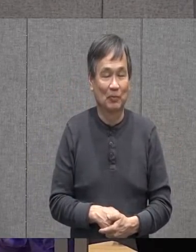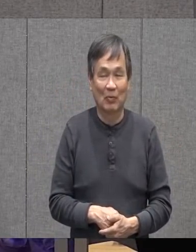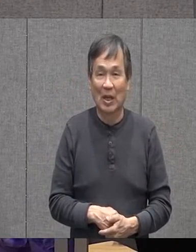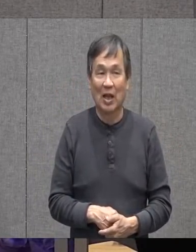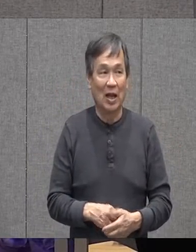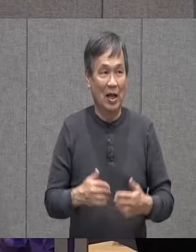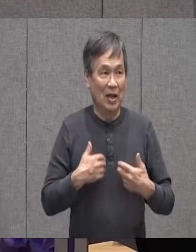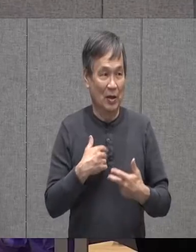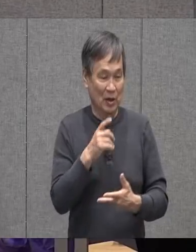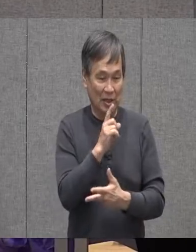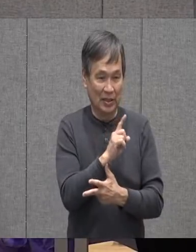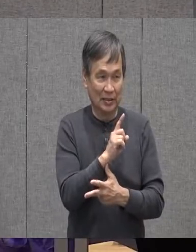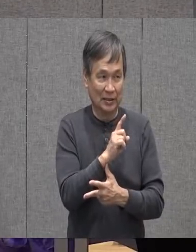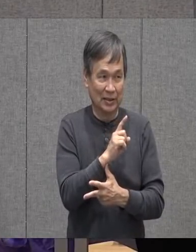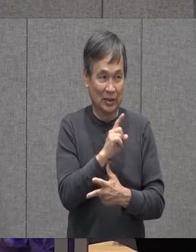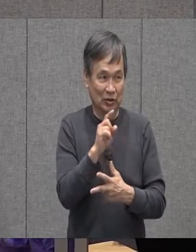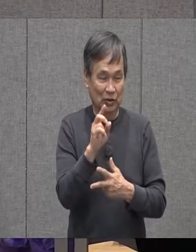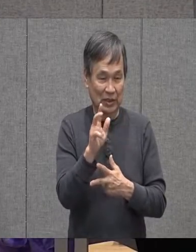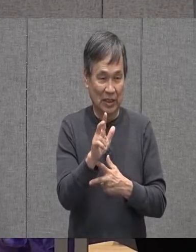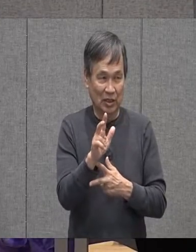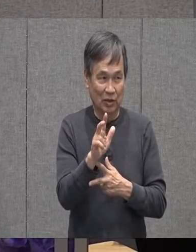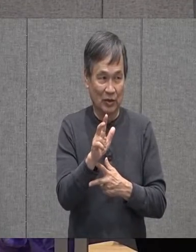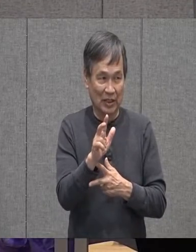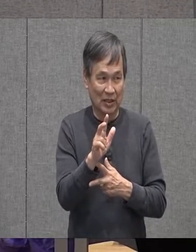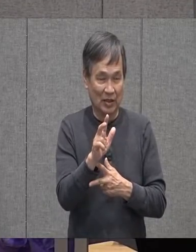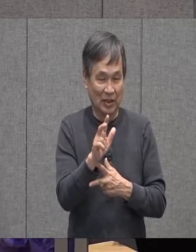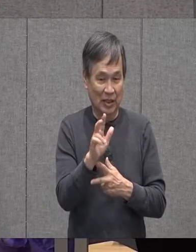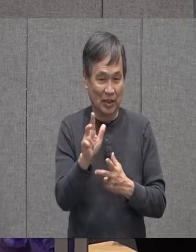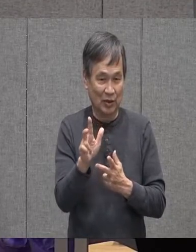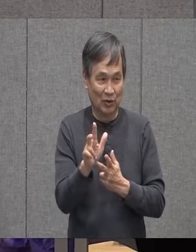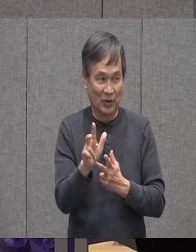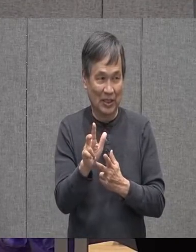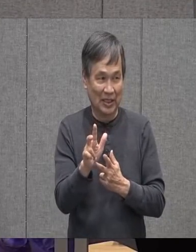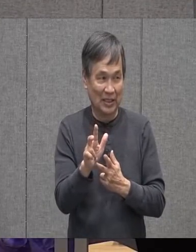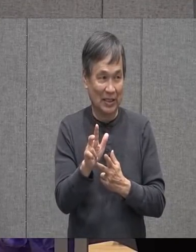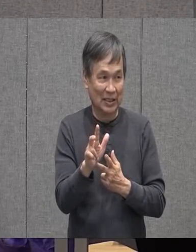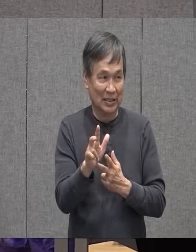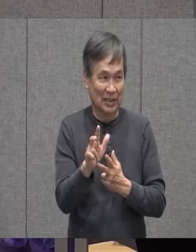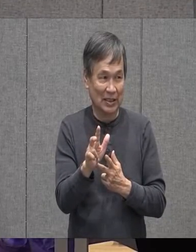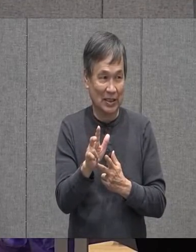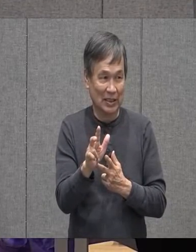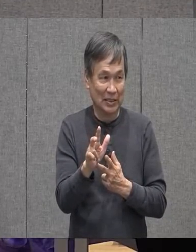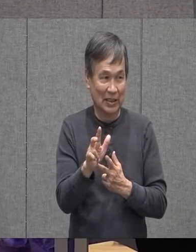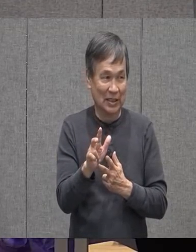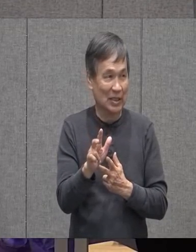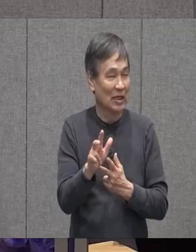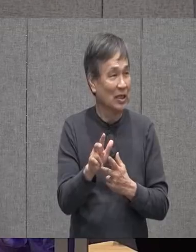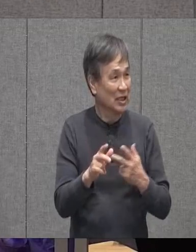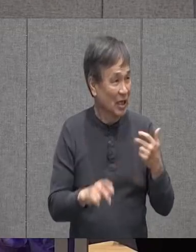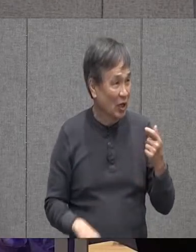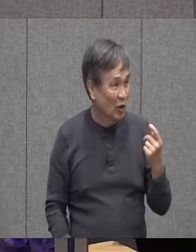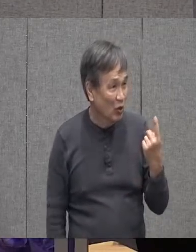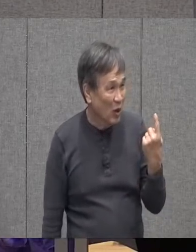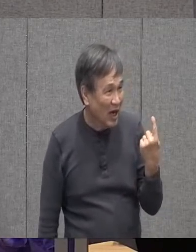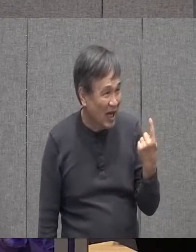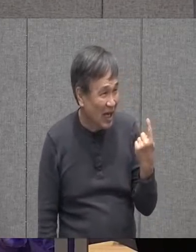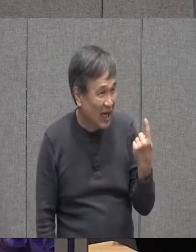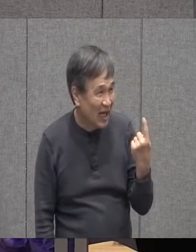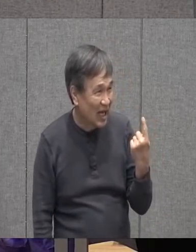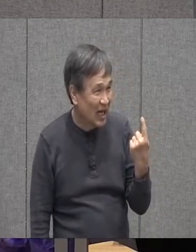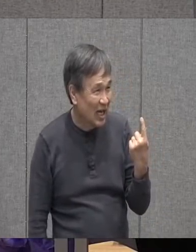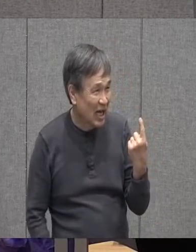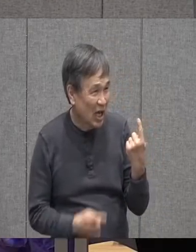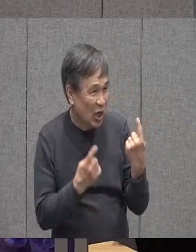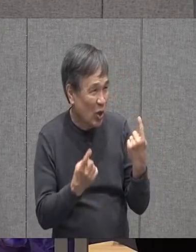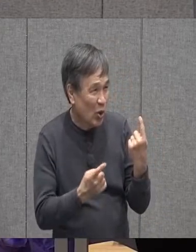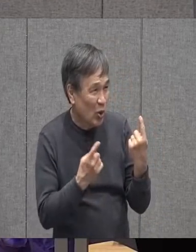Okay, so I get a 1, a 3, and a 3. Can I use my 1 by itself? I'm